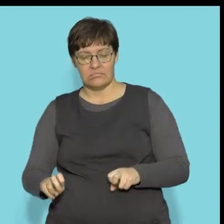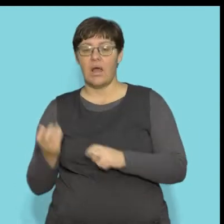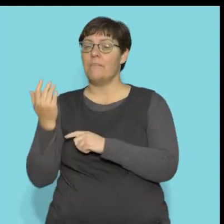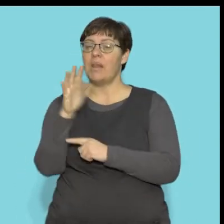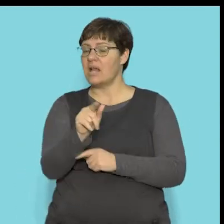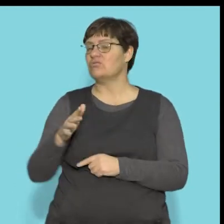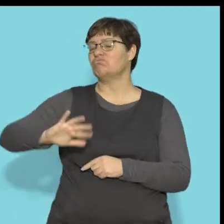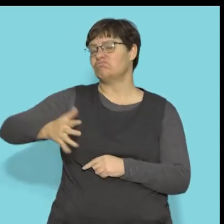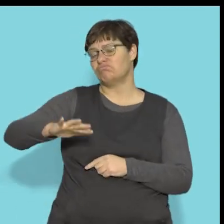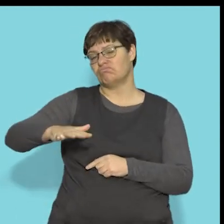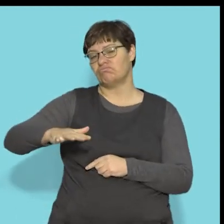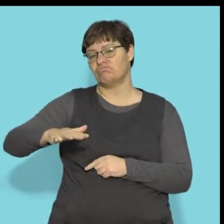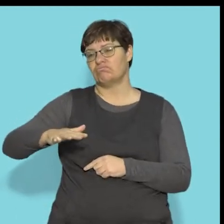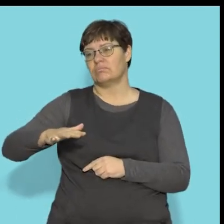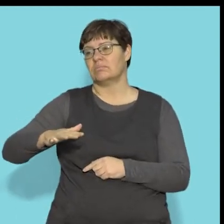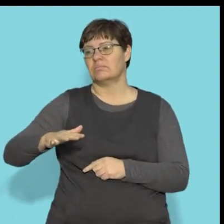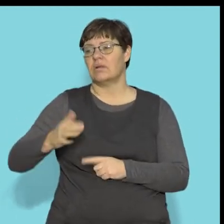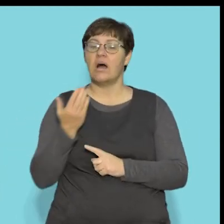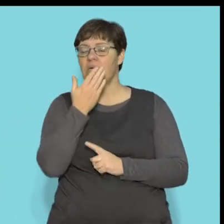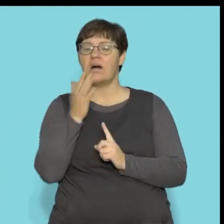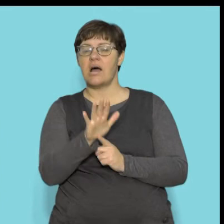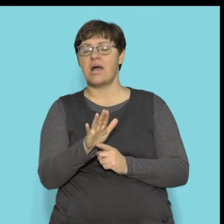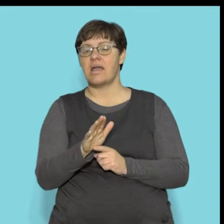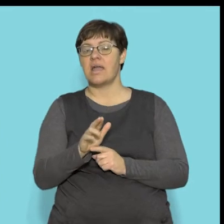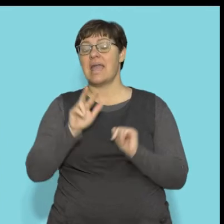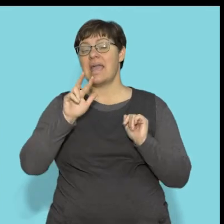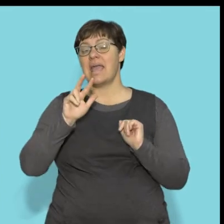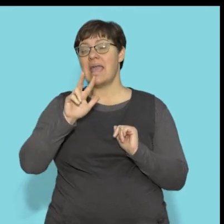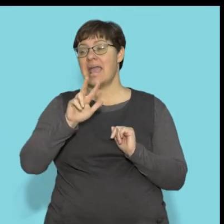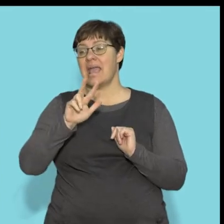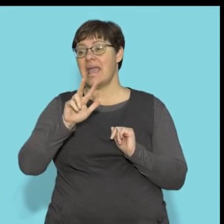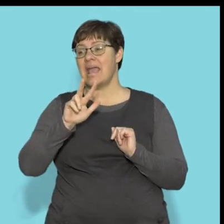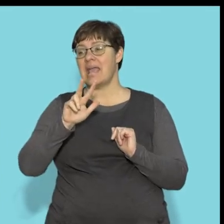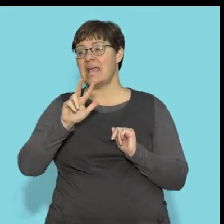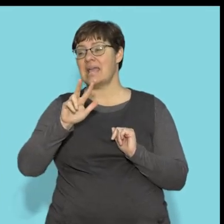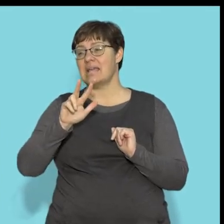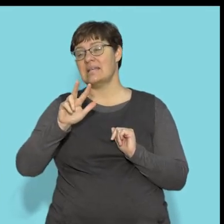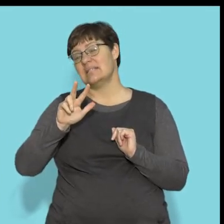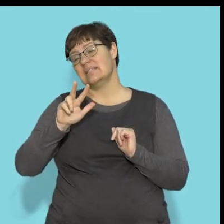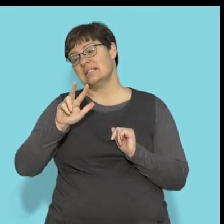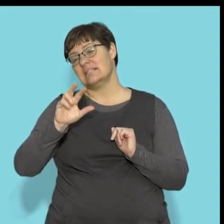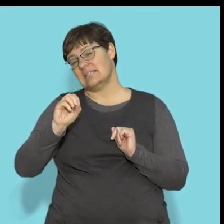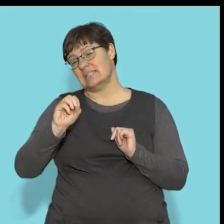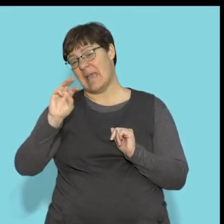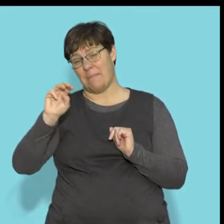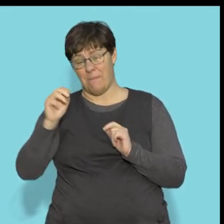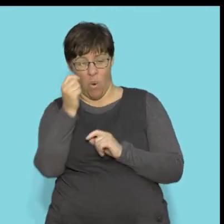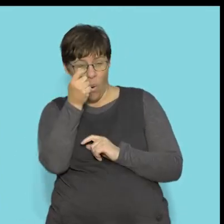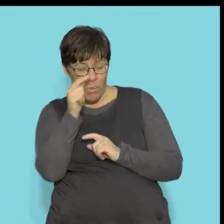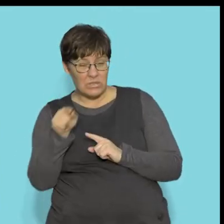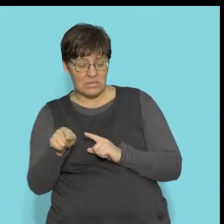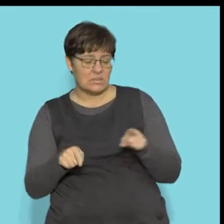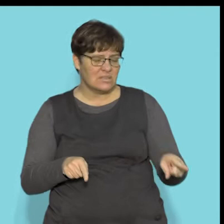plants are on average approaching 80 millimeters, whereas in pot A,